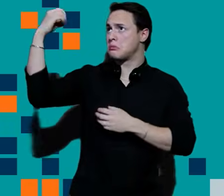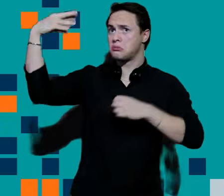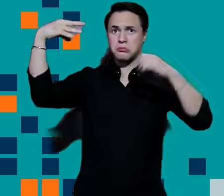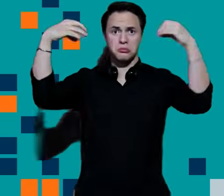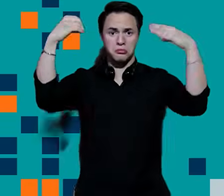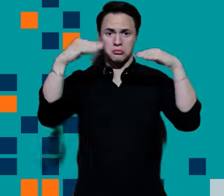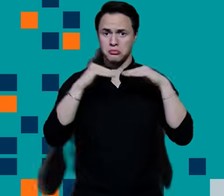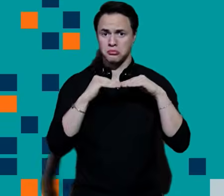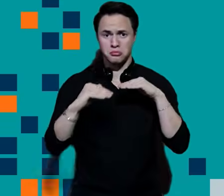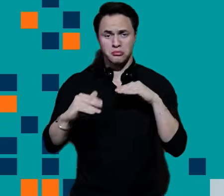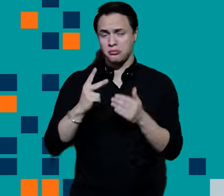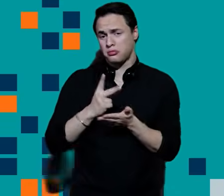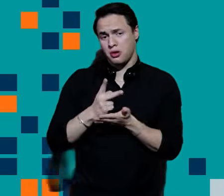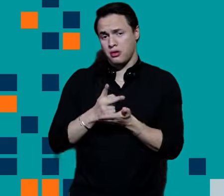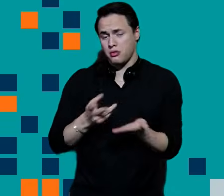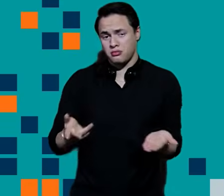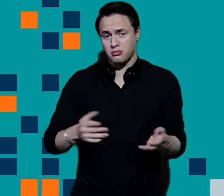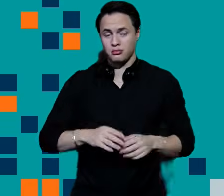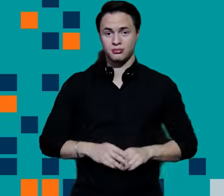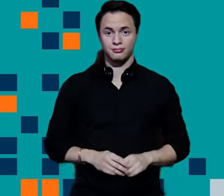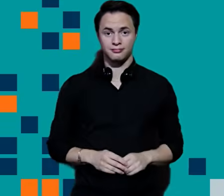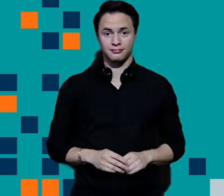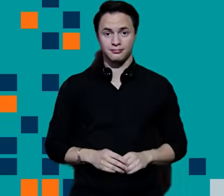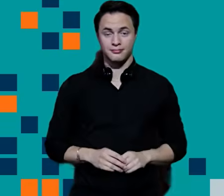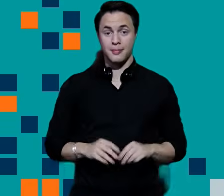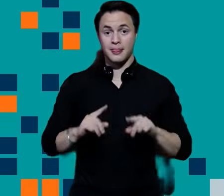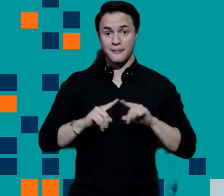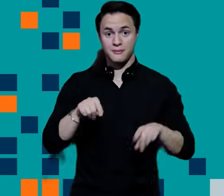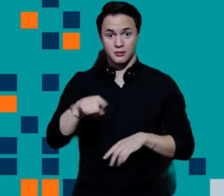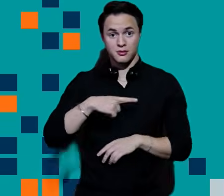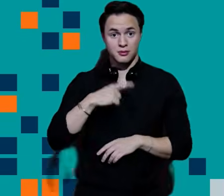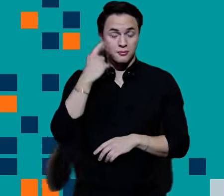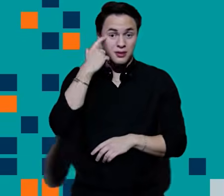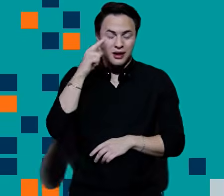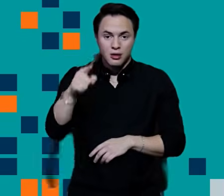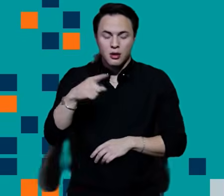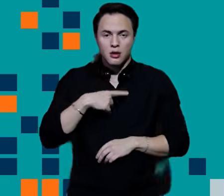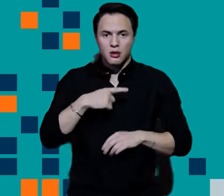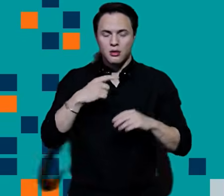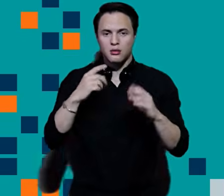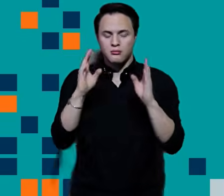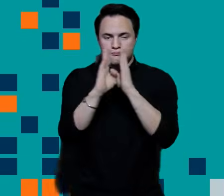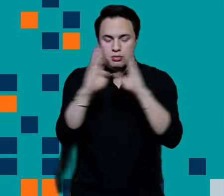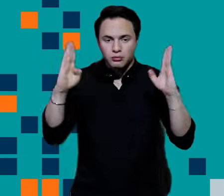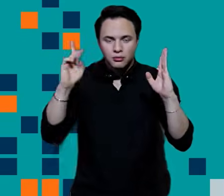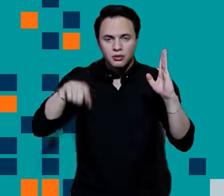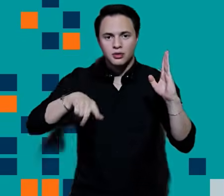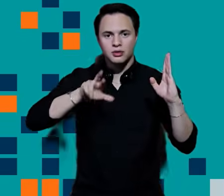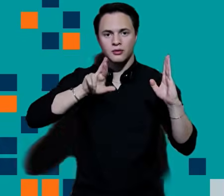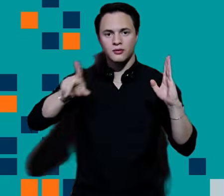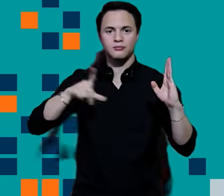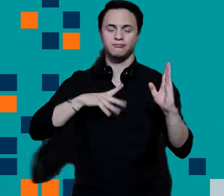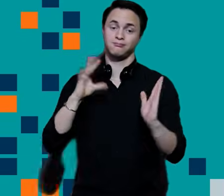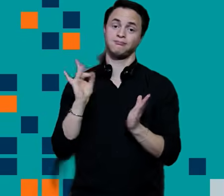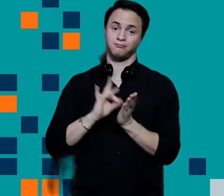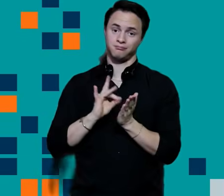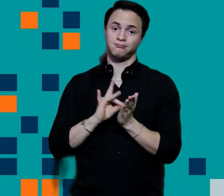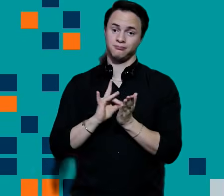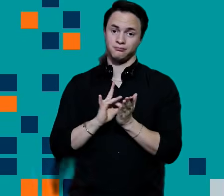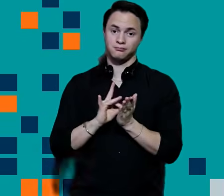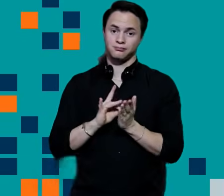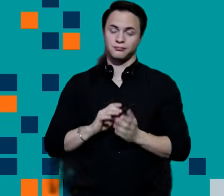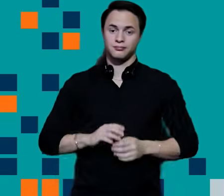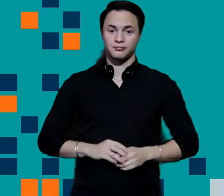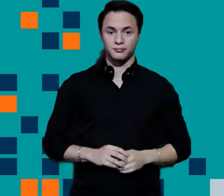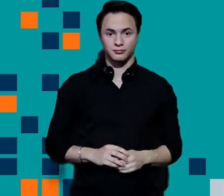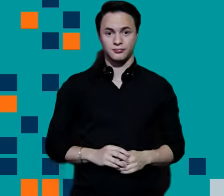and the furniture is white. And just to ensure that you're broken, they feed you white rice